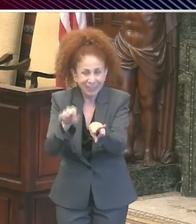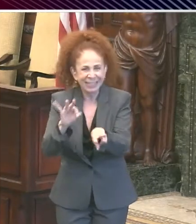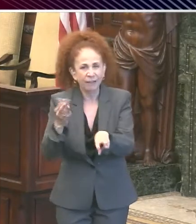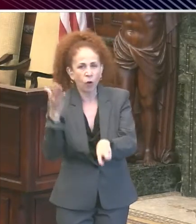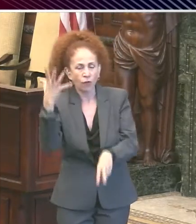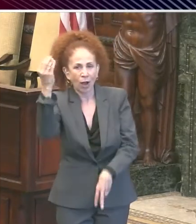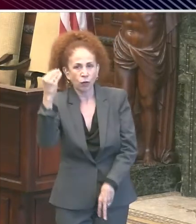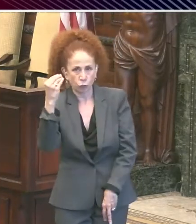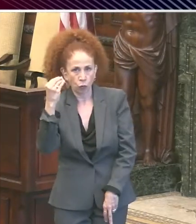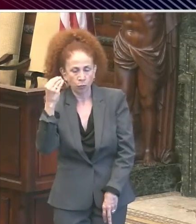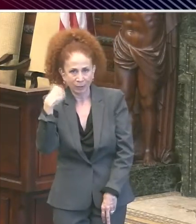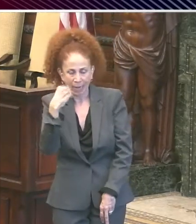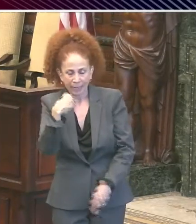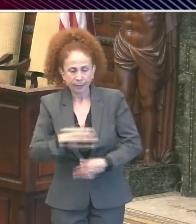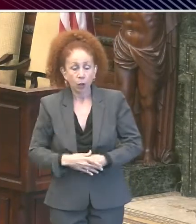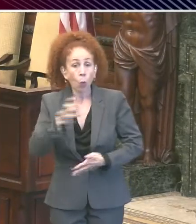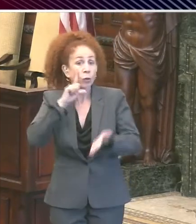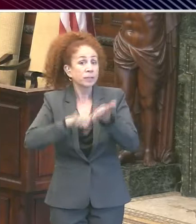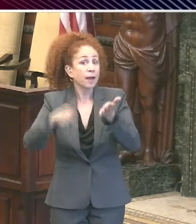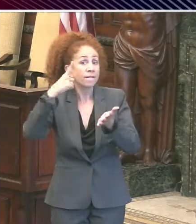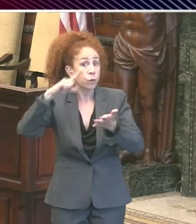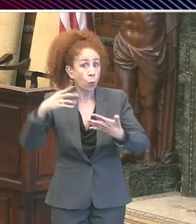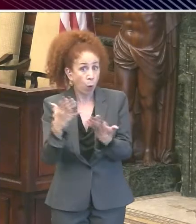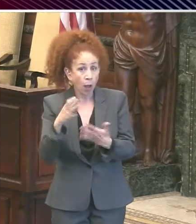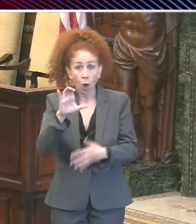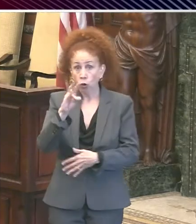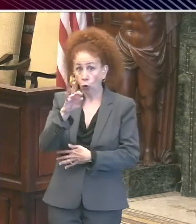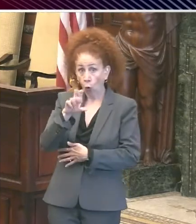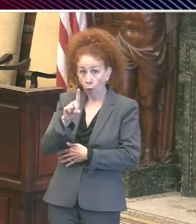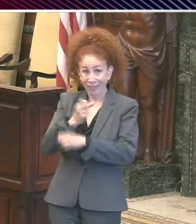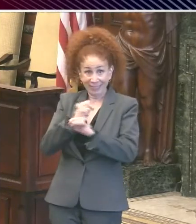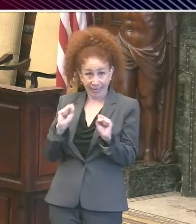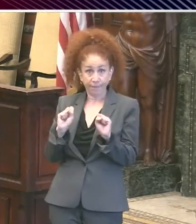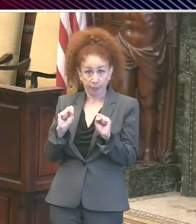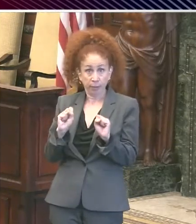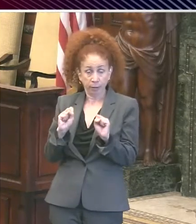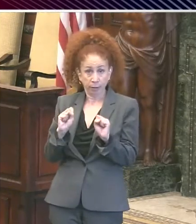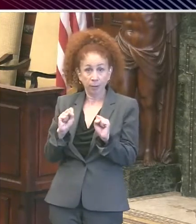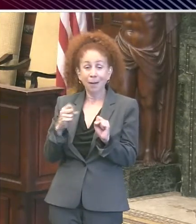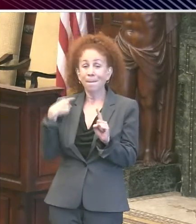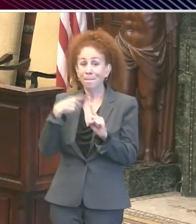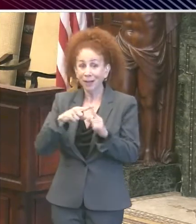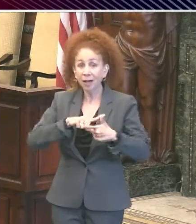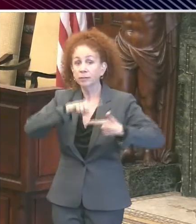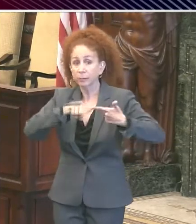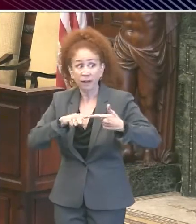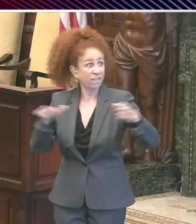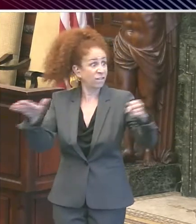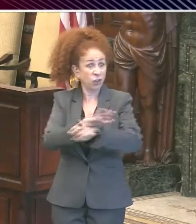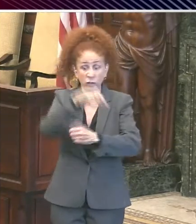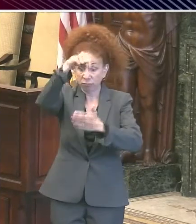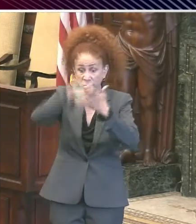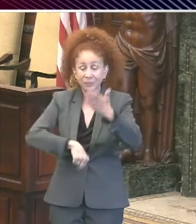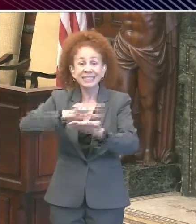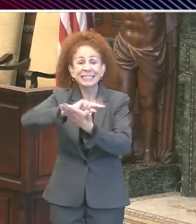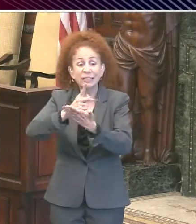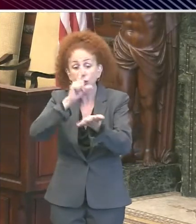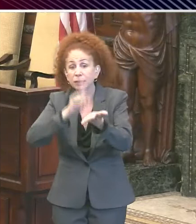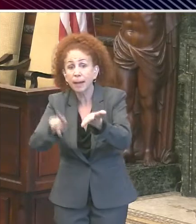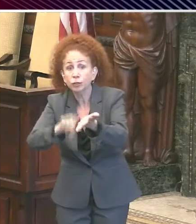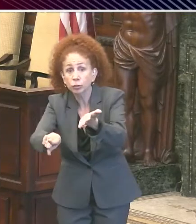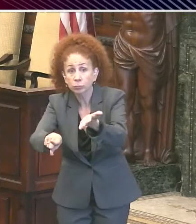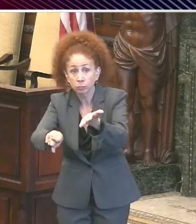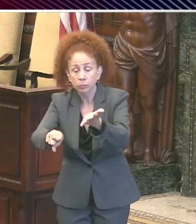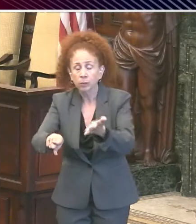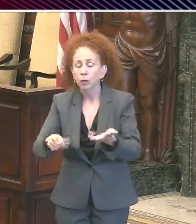dining, they're going to be inspecting not just for the COVID safety precautions, but also they're going to be doing a full inspection of the kitchen. We don't